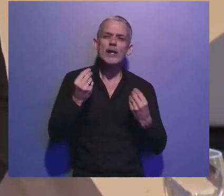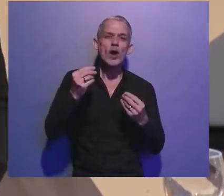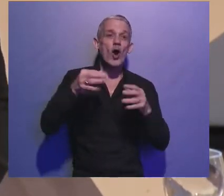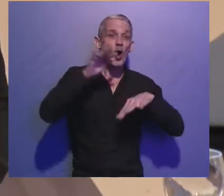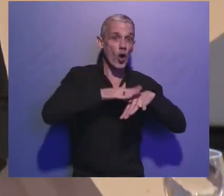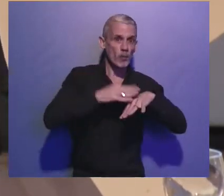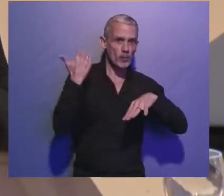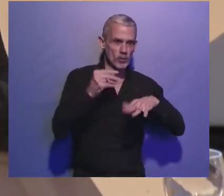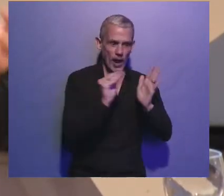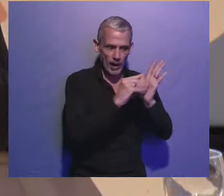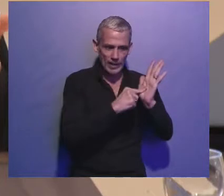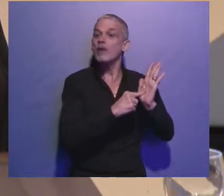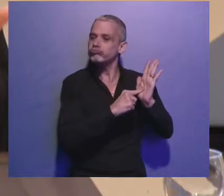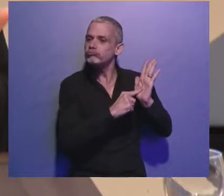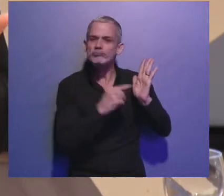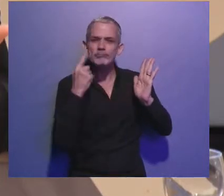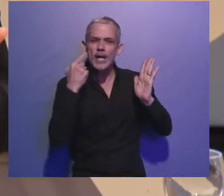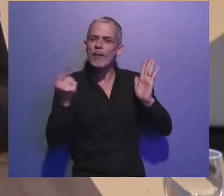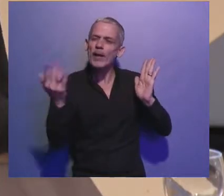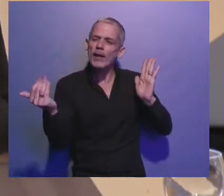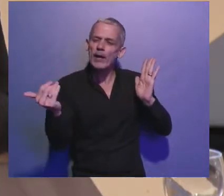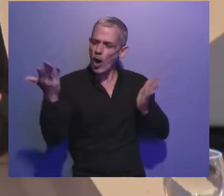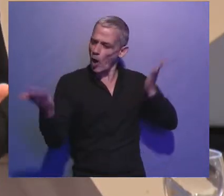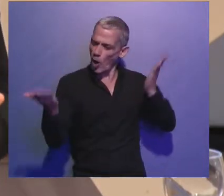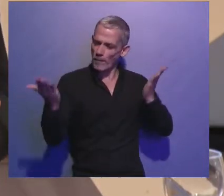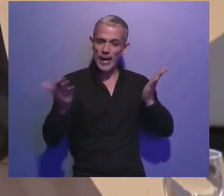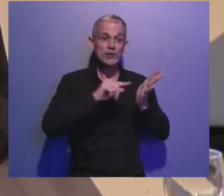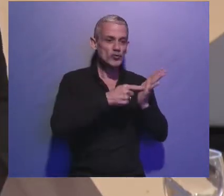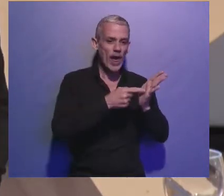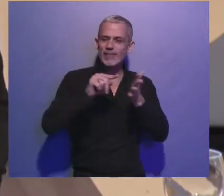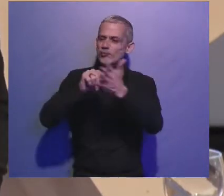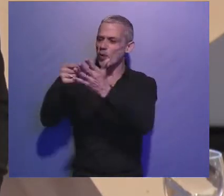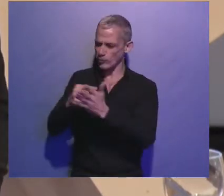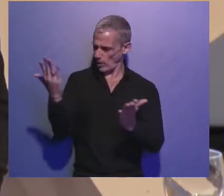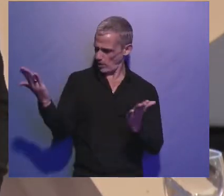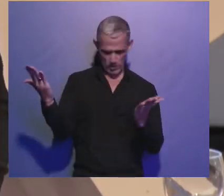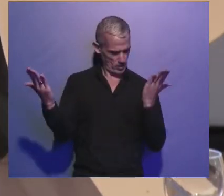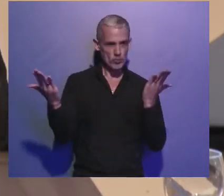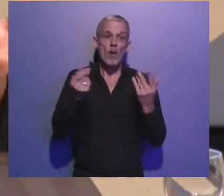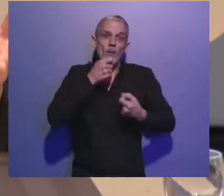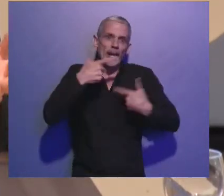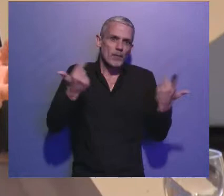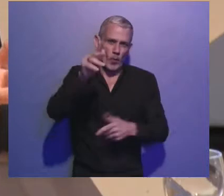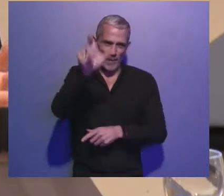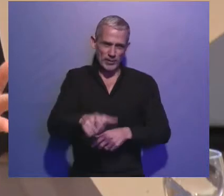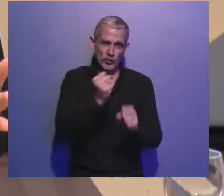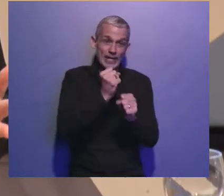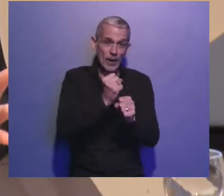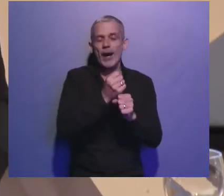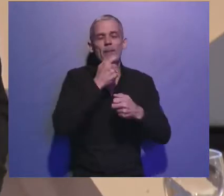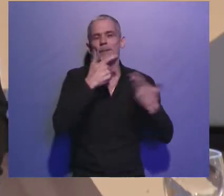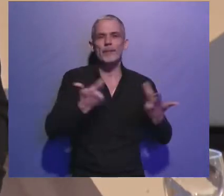and start comparing them across cities. So Sunlight is currently working on a web resource that will be